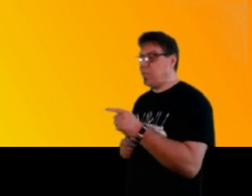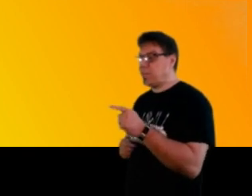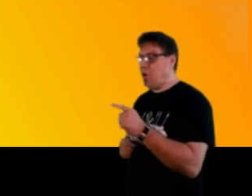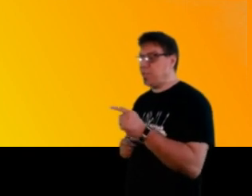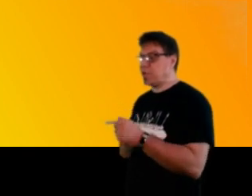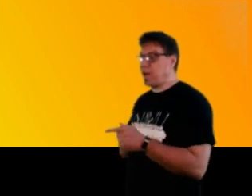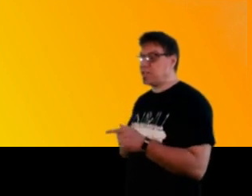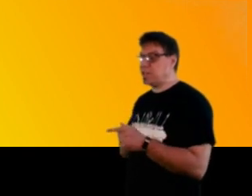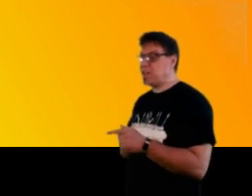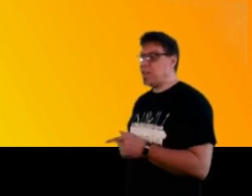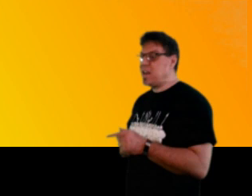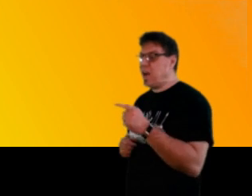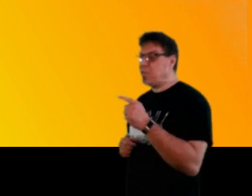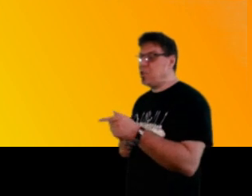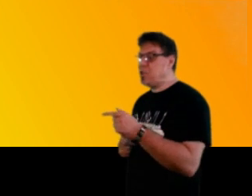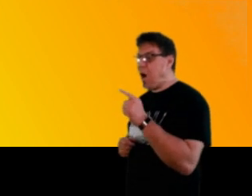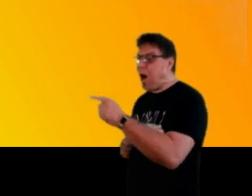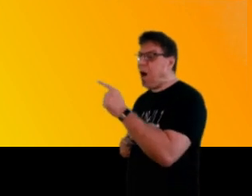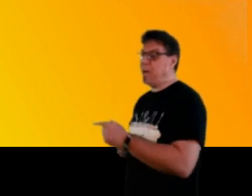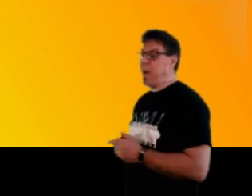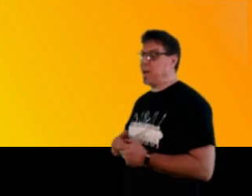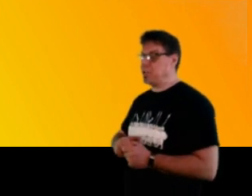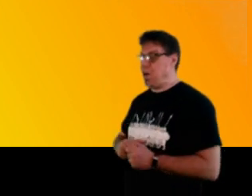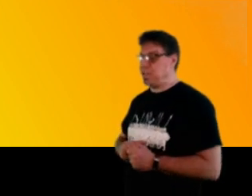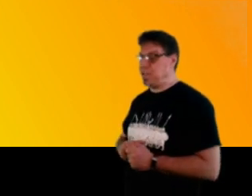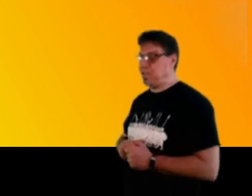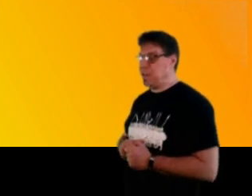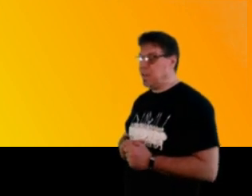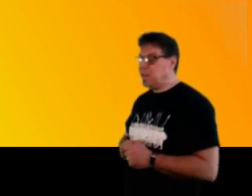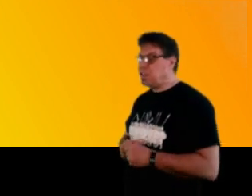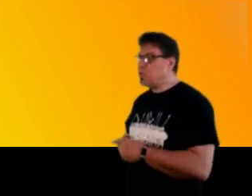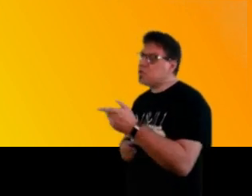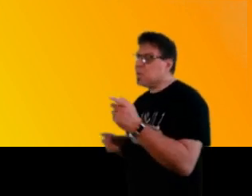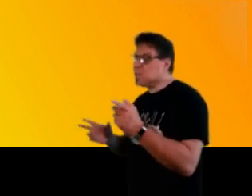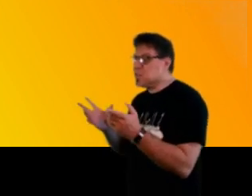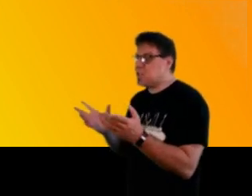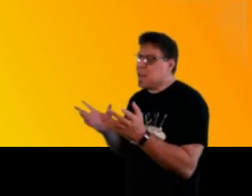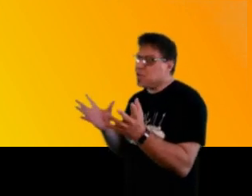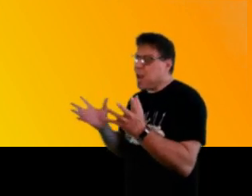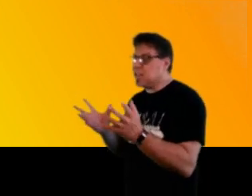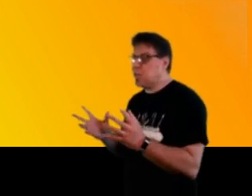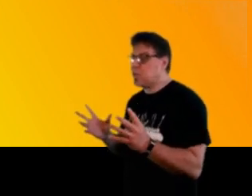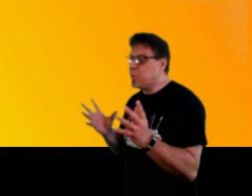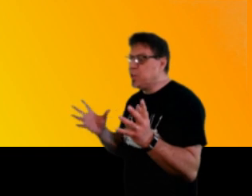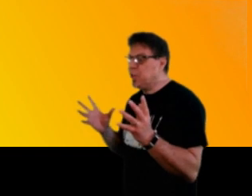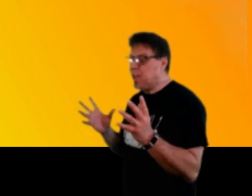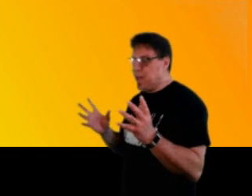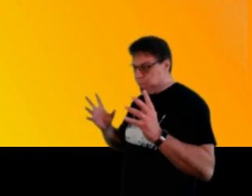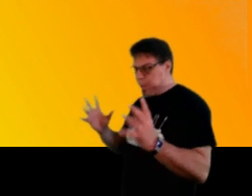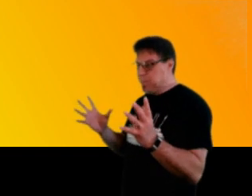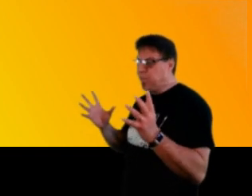to the COVID crisis, now you are a pastor on TV. Don't you miss interacting with